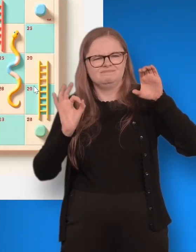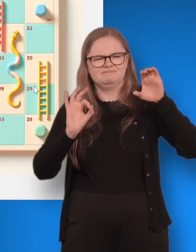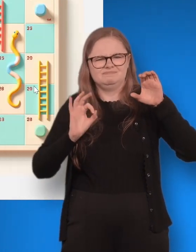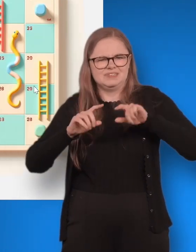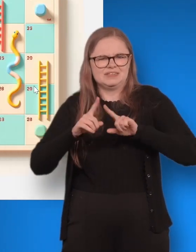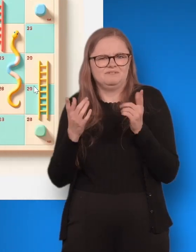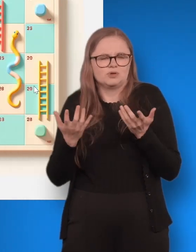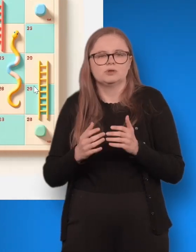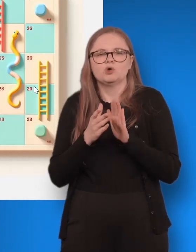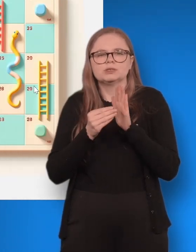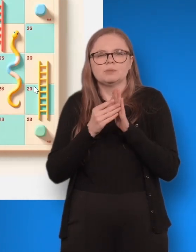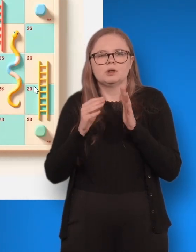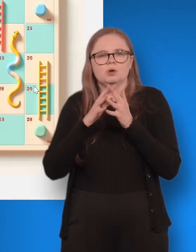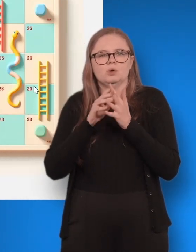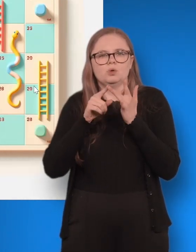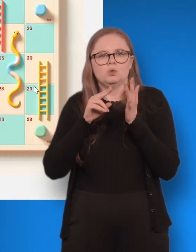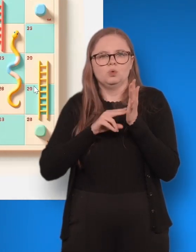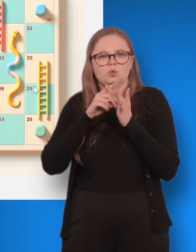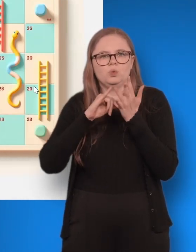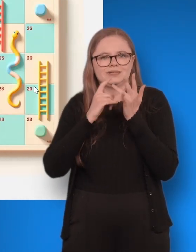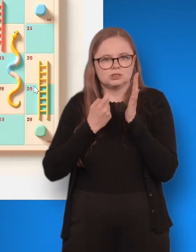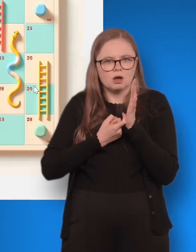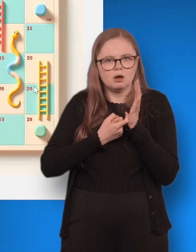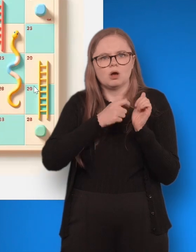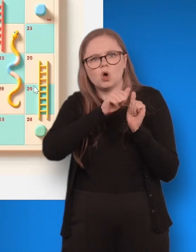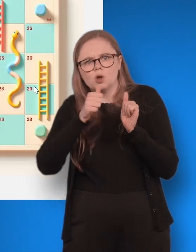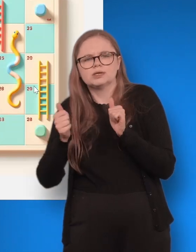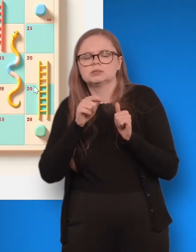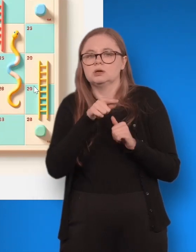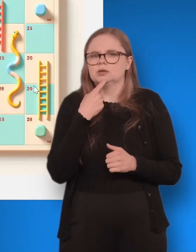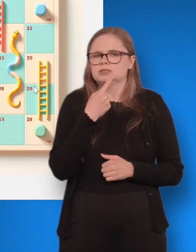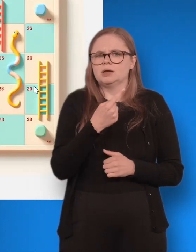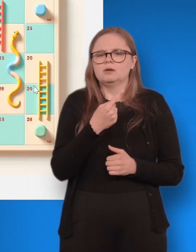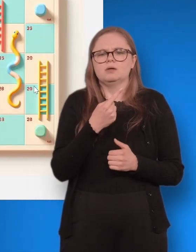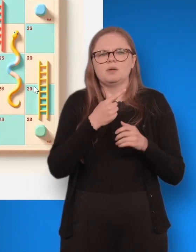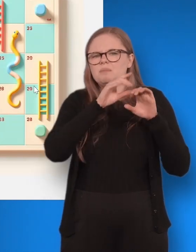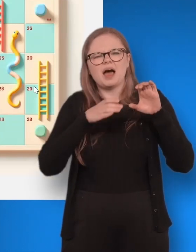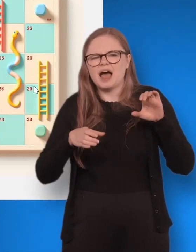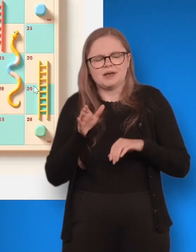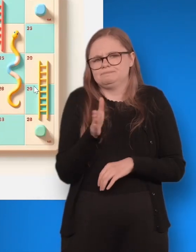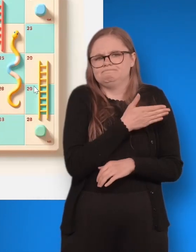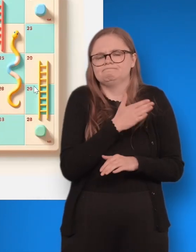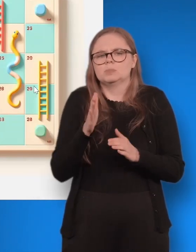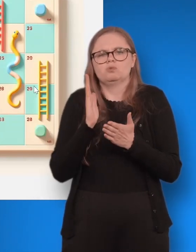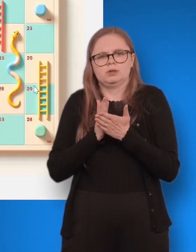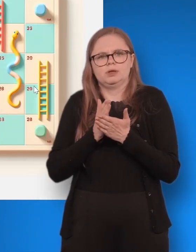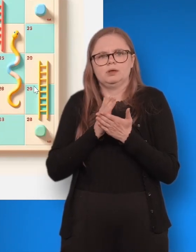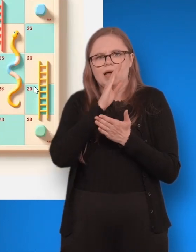example, Windsor and colleagues suggest that rather than a pipeline,